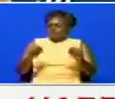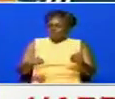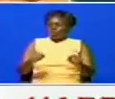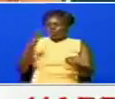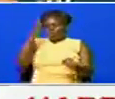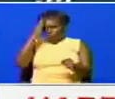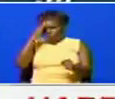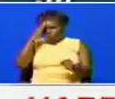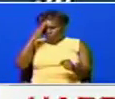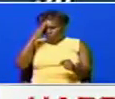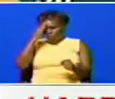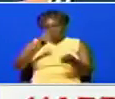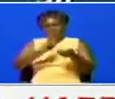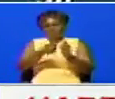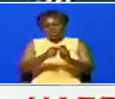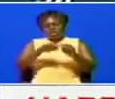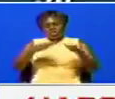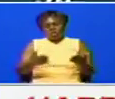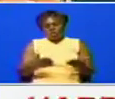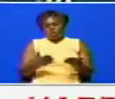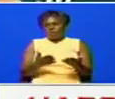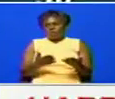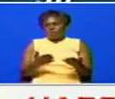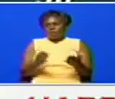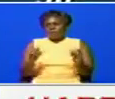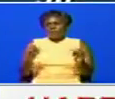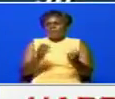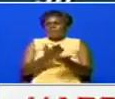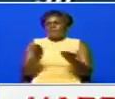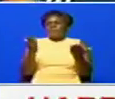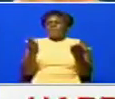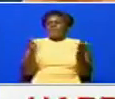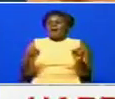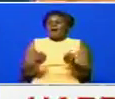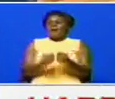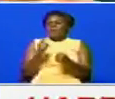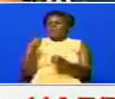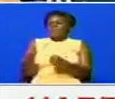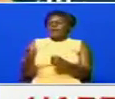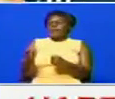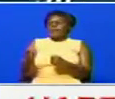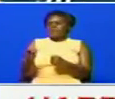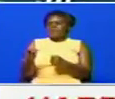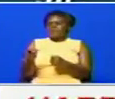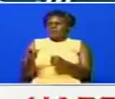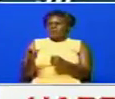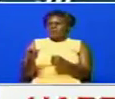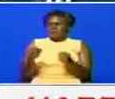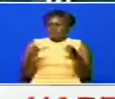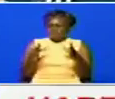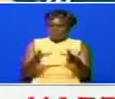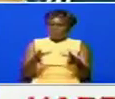as to whether or not they were altered or whether or not something happened that made it different. That is the force,